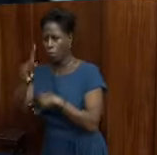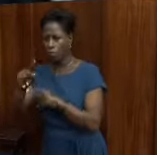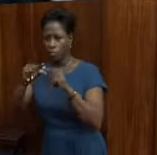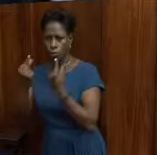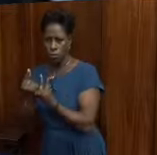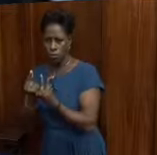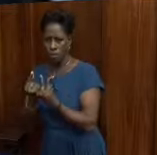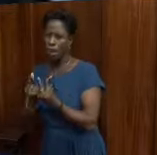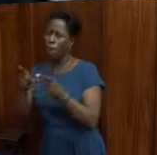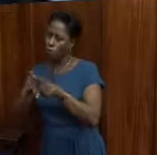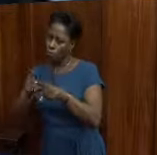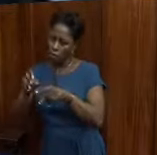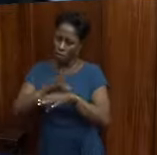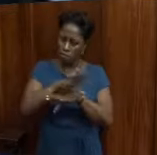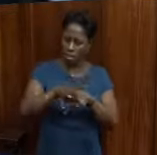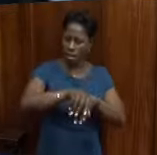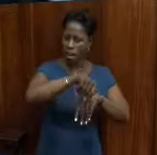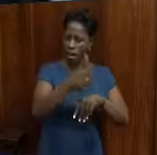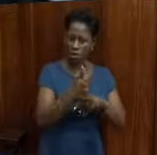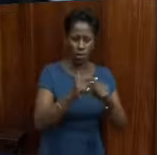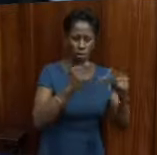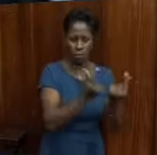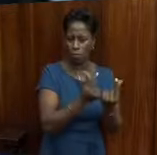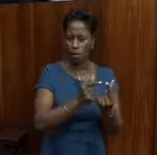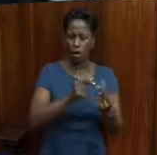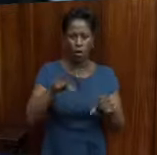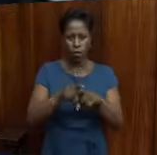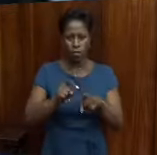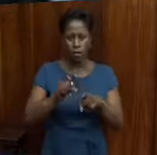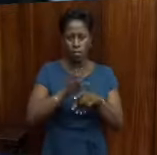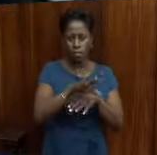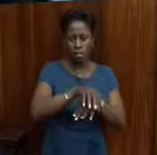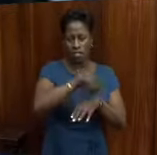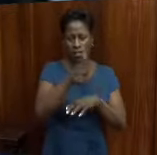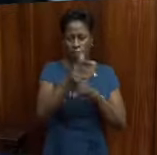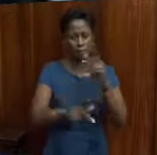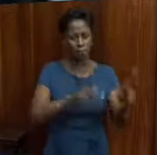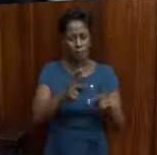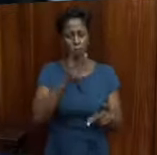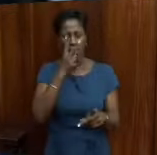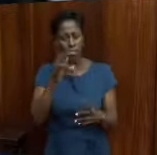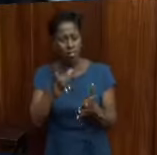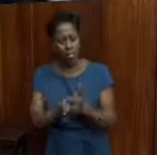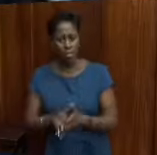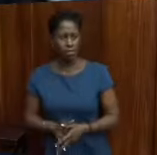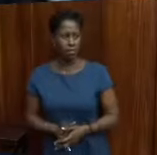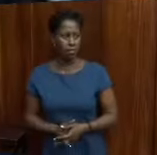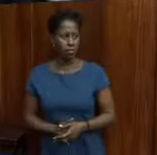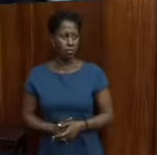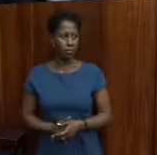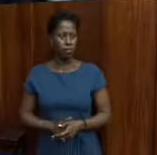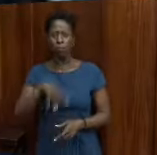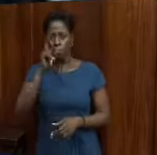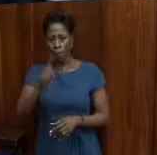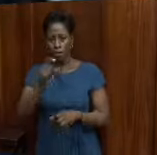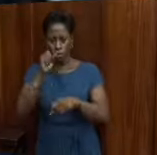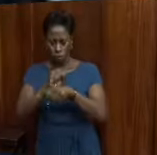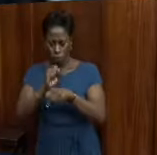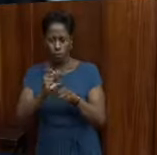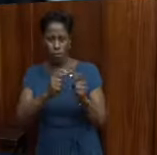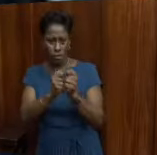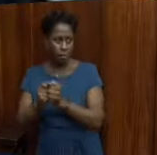climate change-related policies and plans have fostered the much-needed cross-sectoral collaboration for pursuing